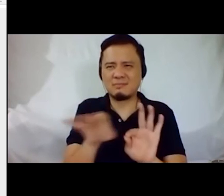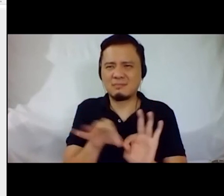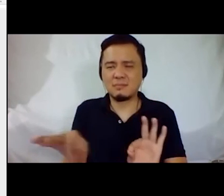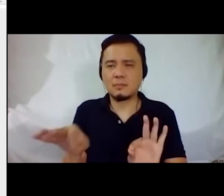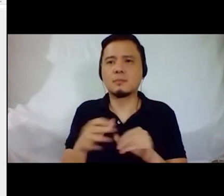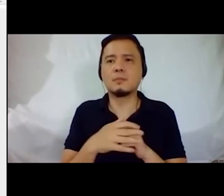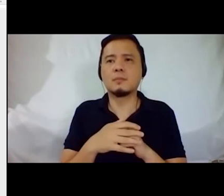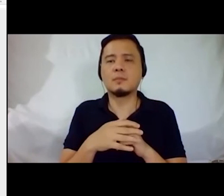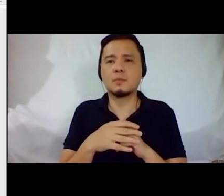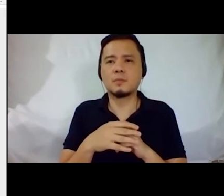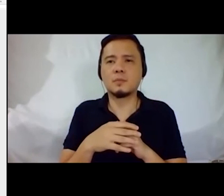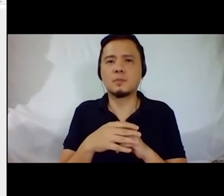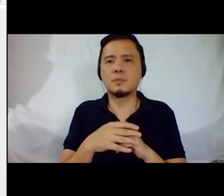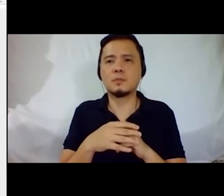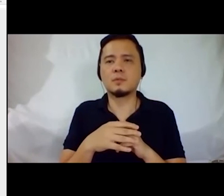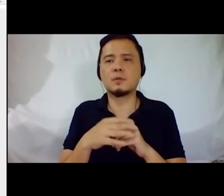finished,